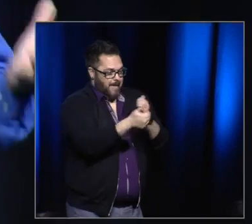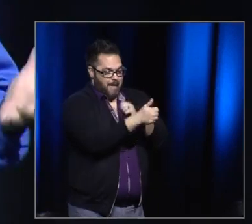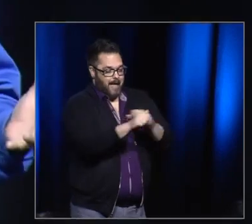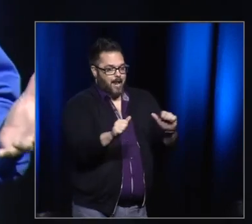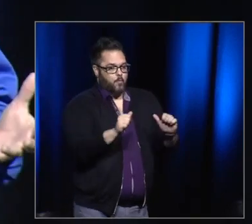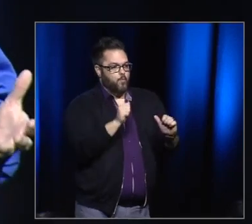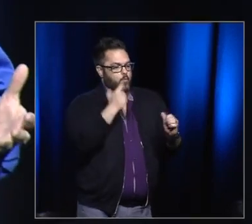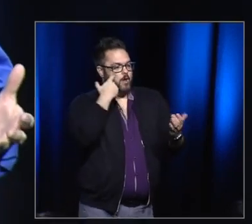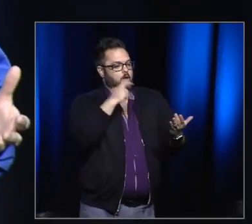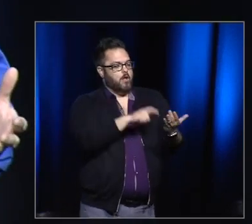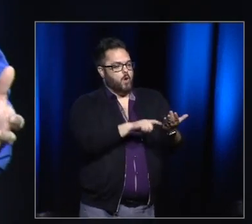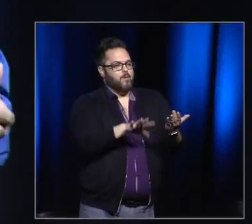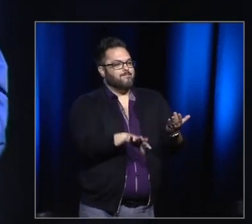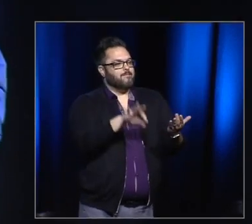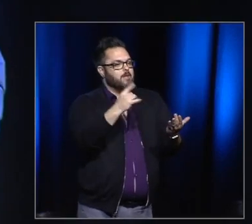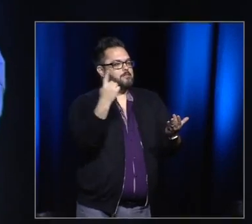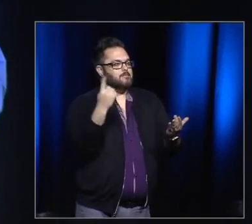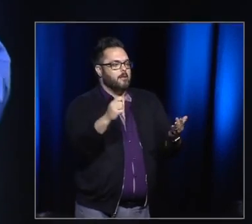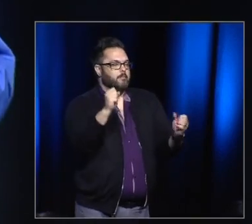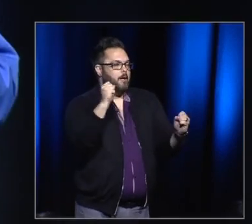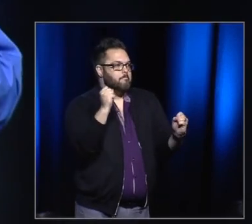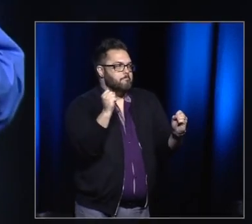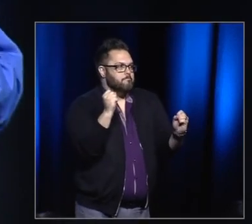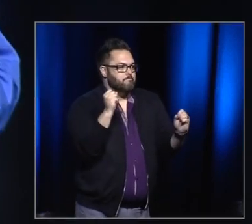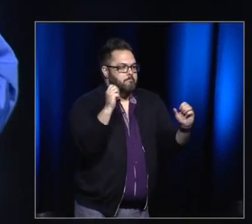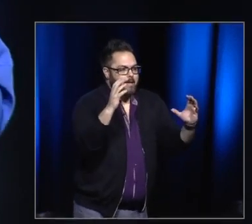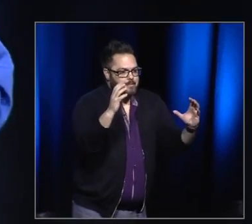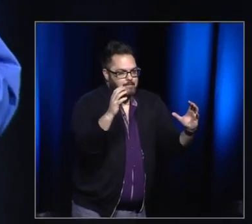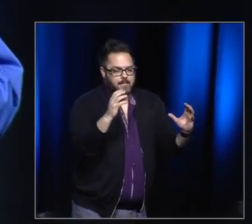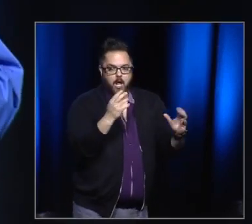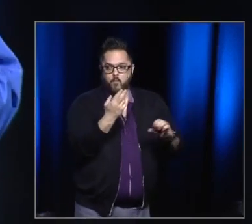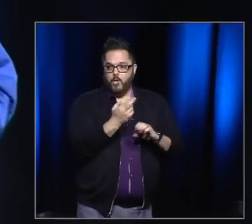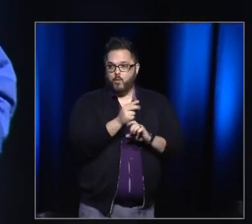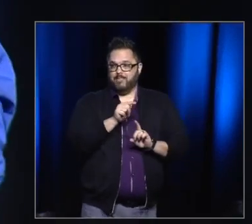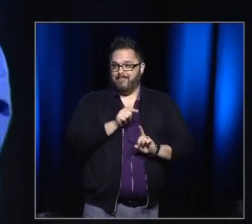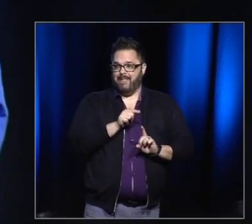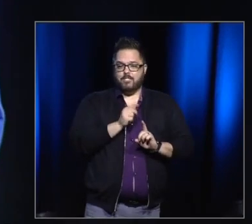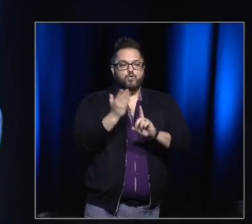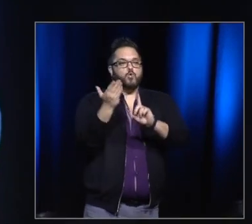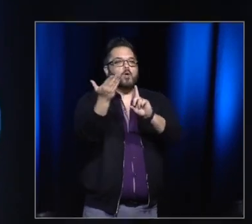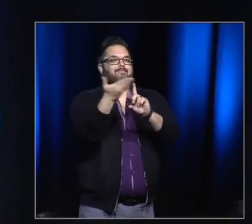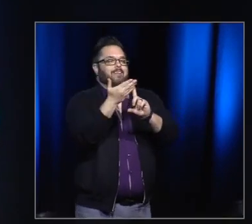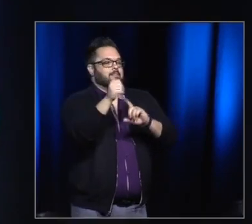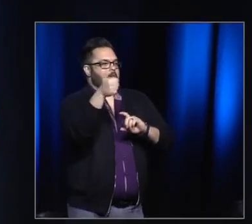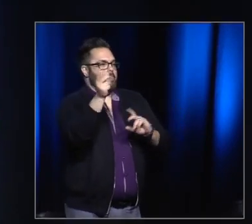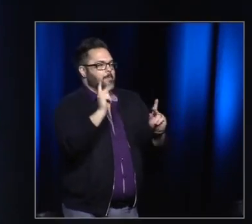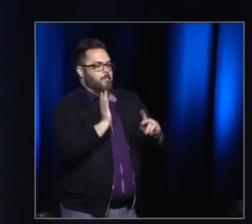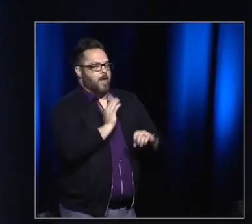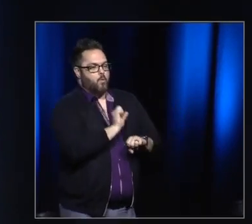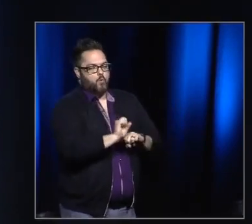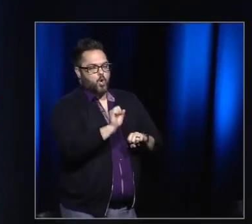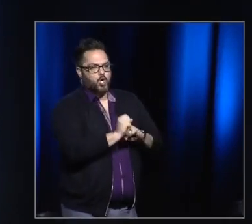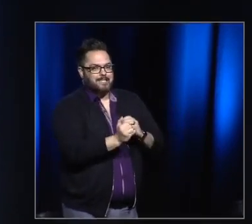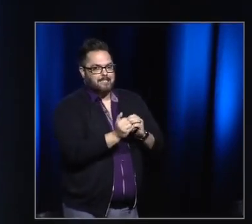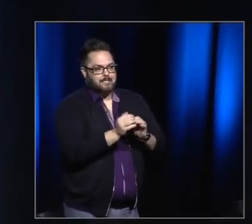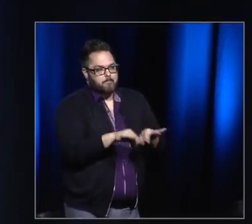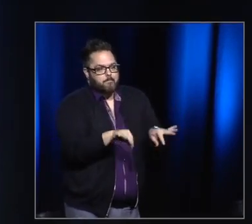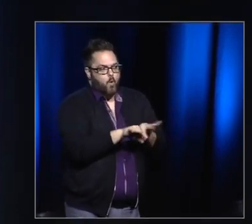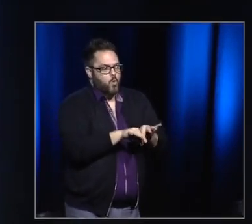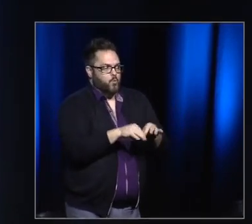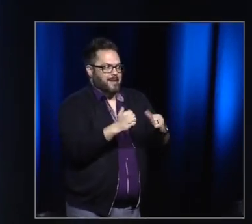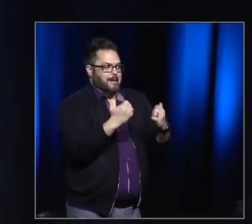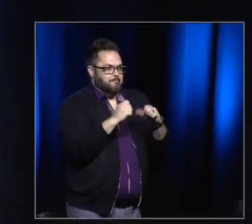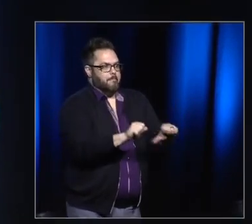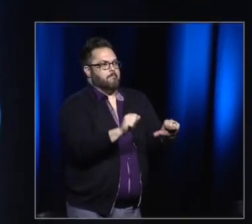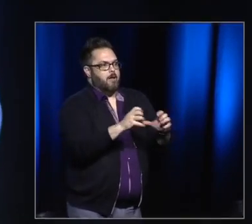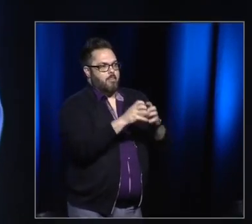something amazing, you know, and just use that to just convince people of how important this is, that we need a massive effort in this